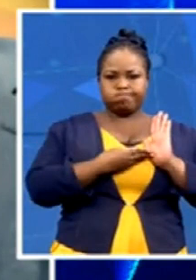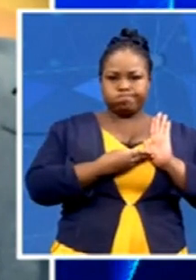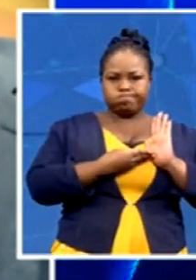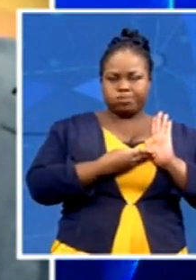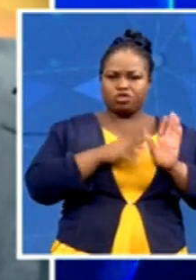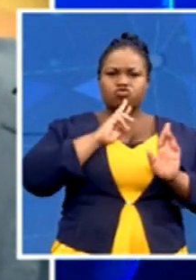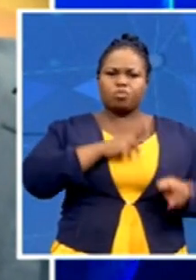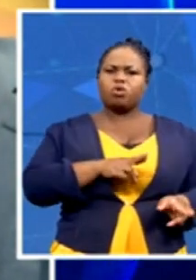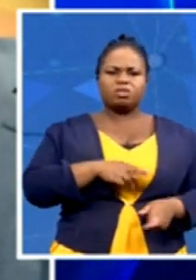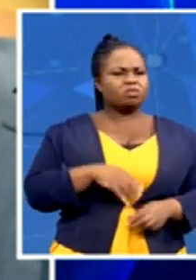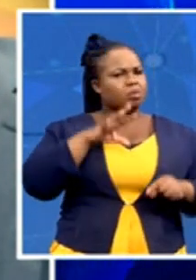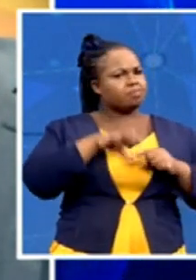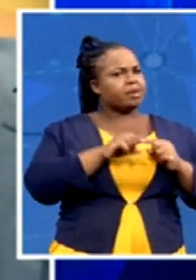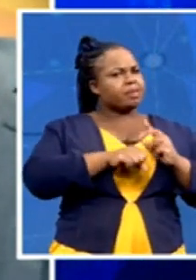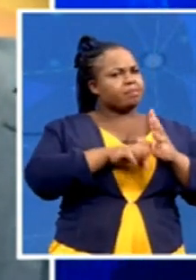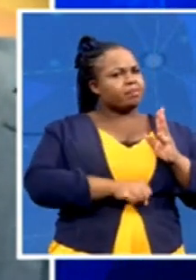should be focusing on?